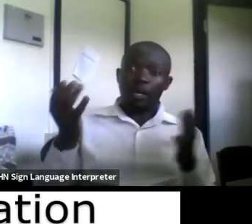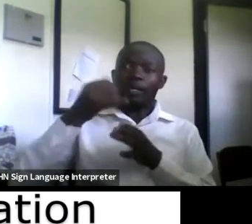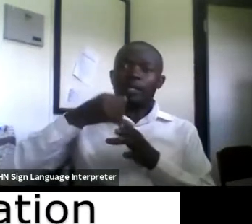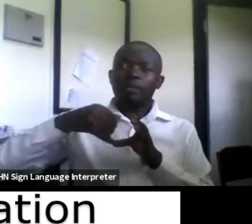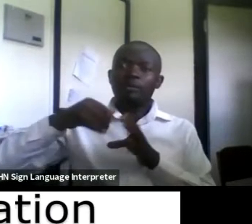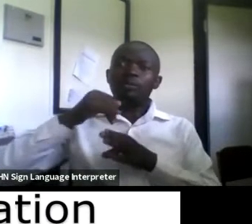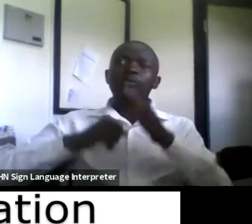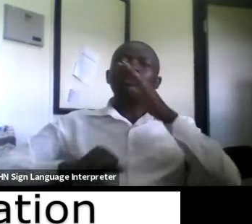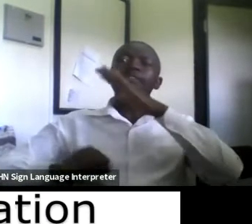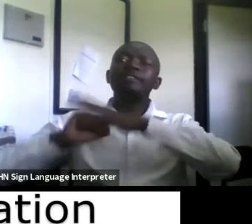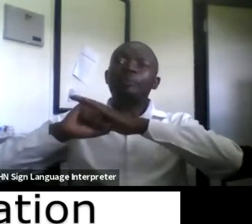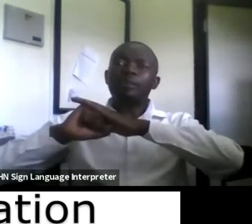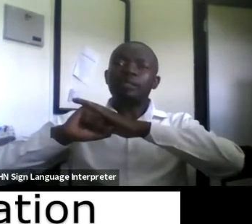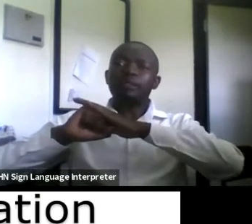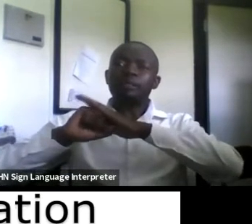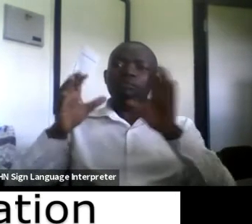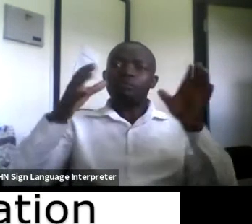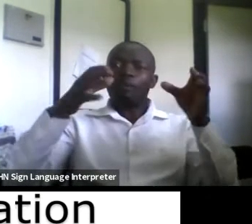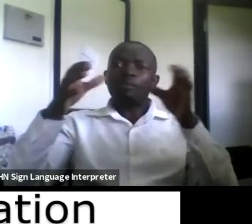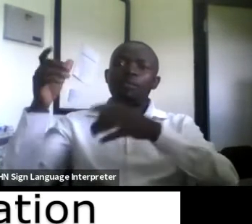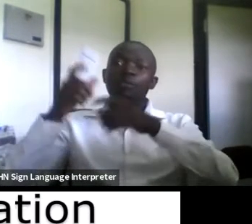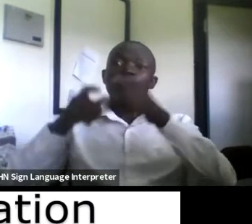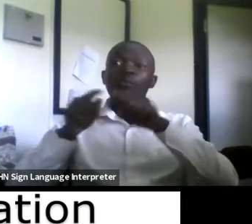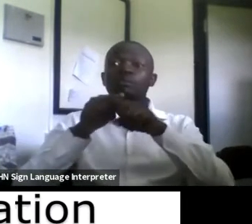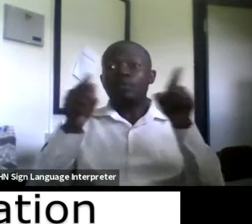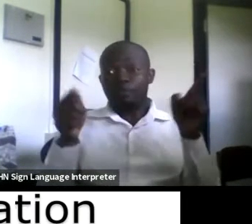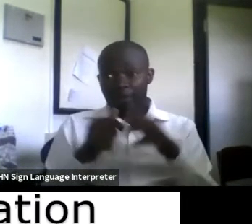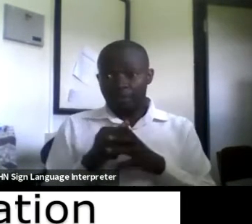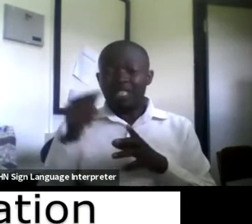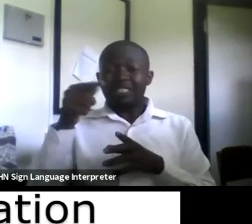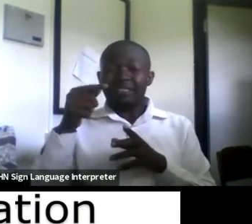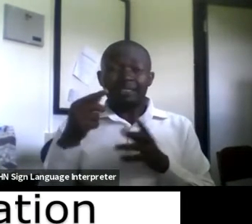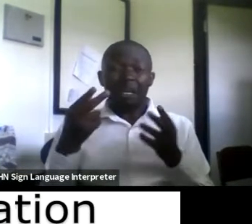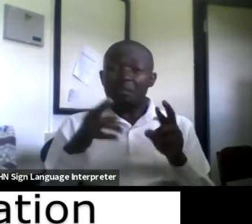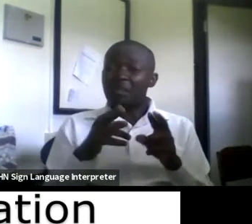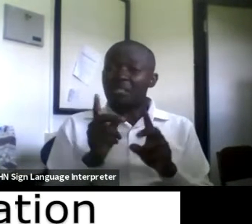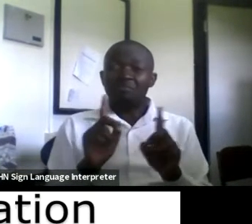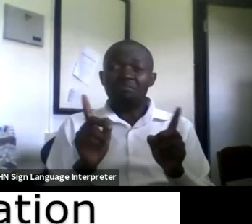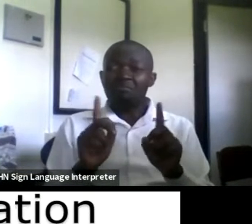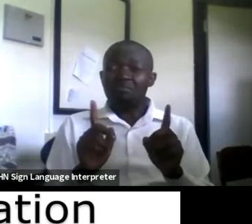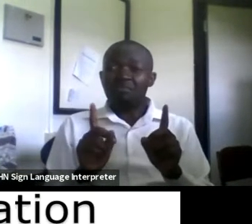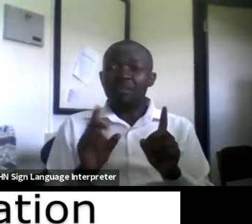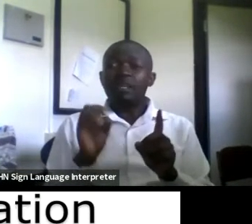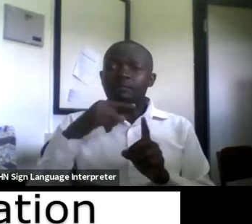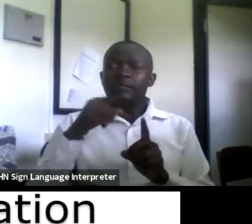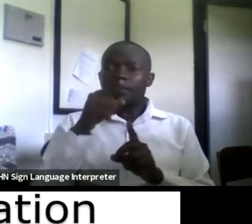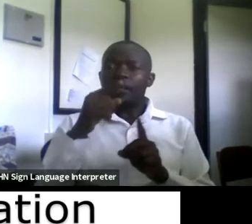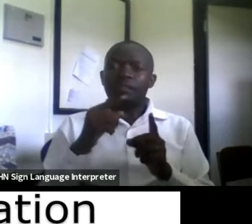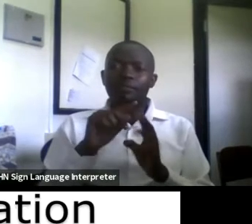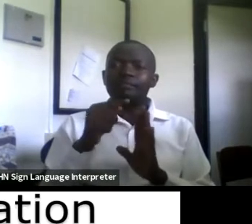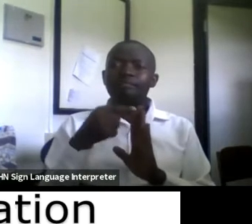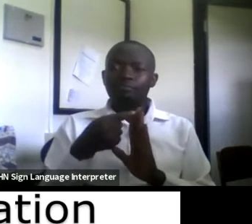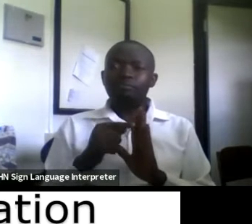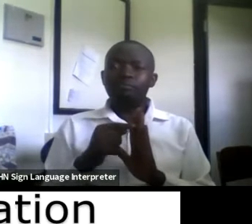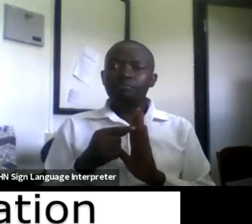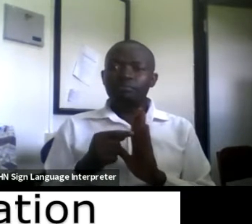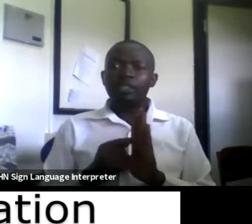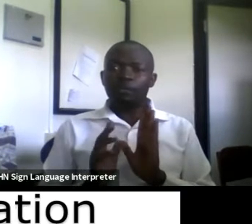of people, it is really not happening at all, and that is what we need to stress upon. Then came